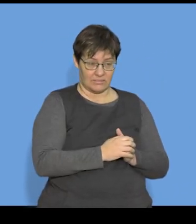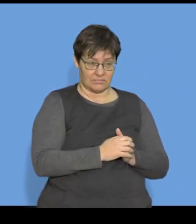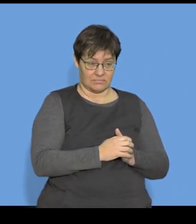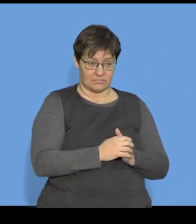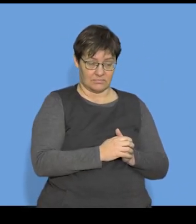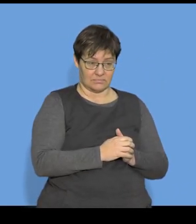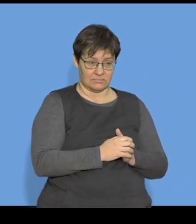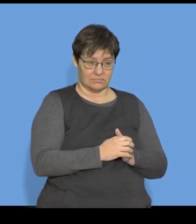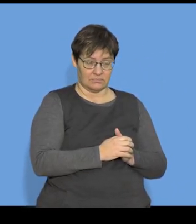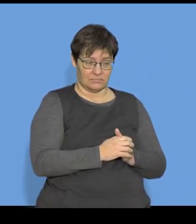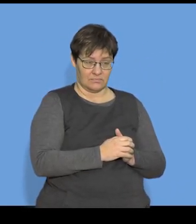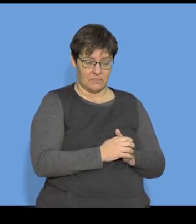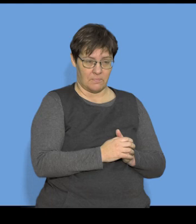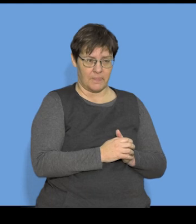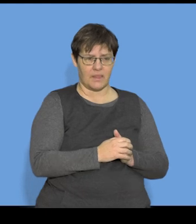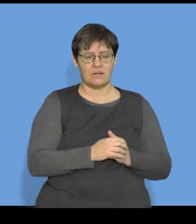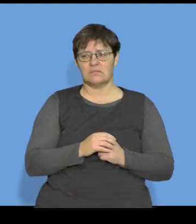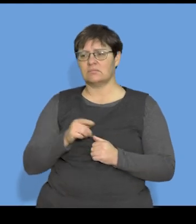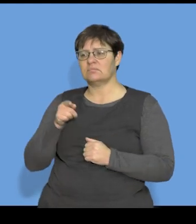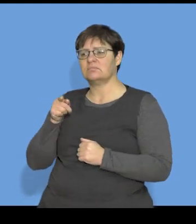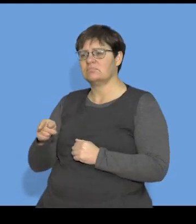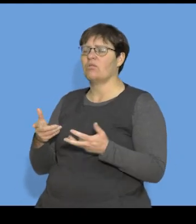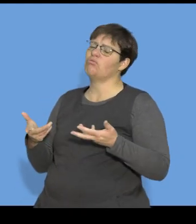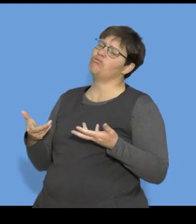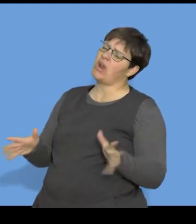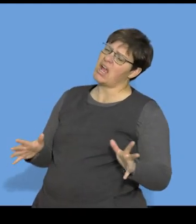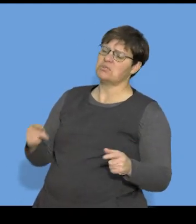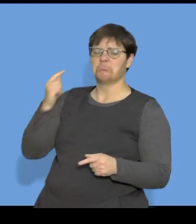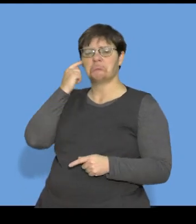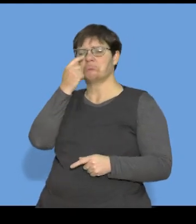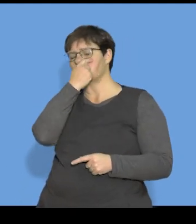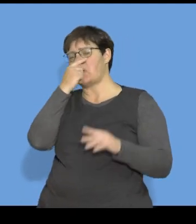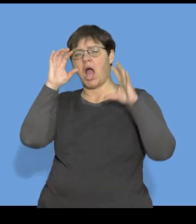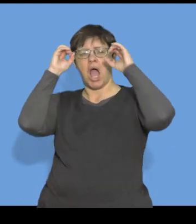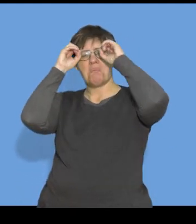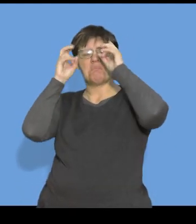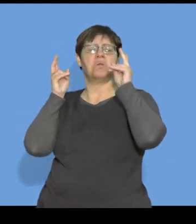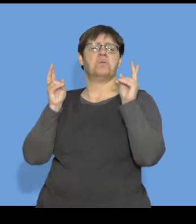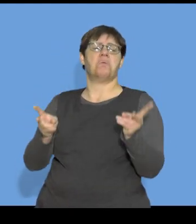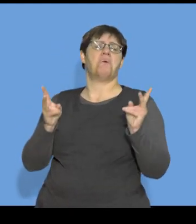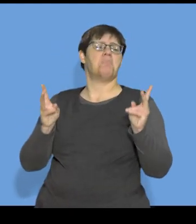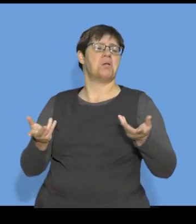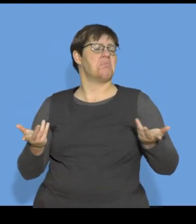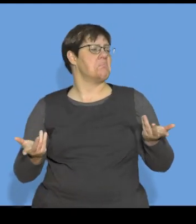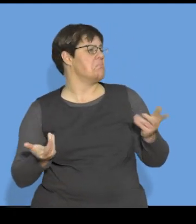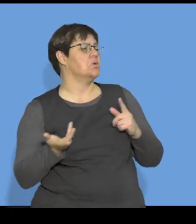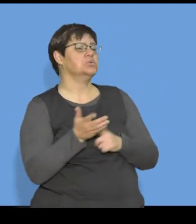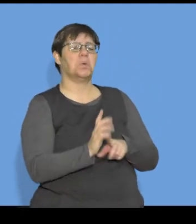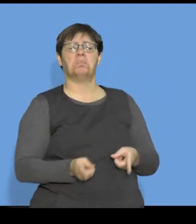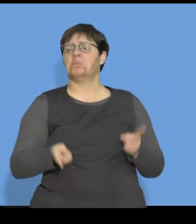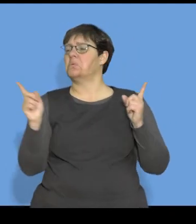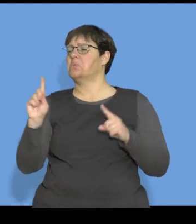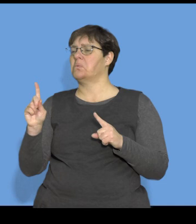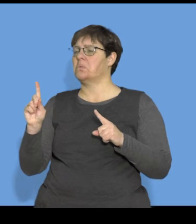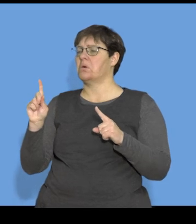will dilate. It will become bigger. If you are at rest, there's nothing that is coming, there's nothing that shows danger